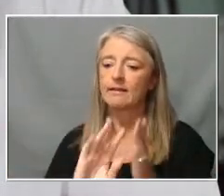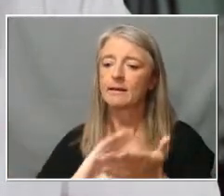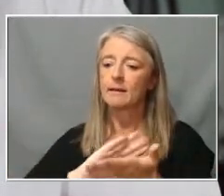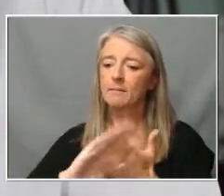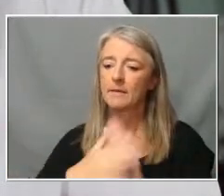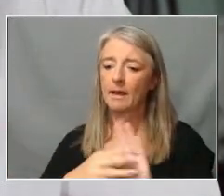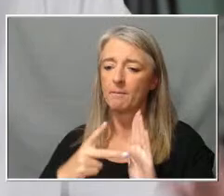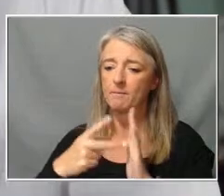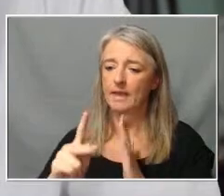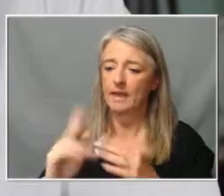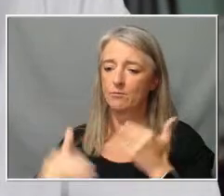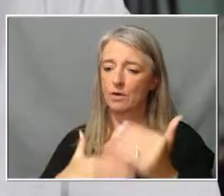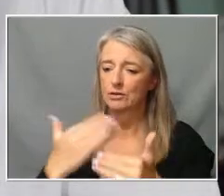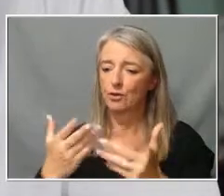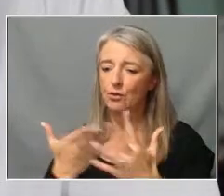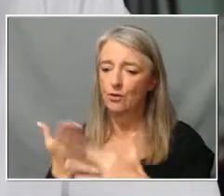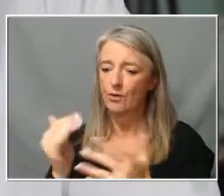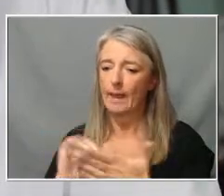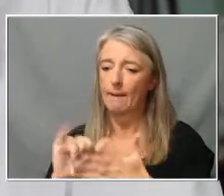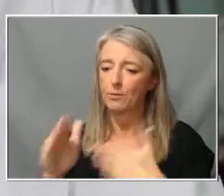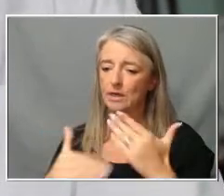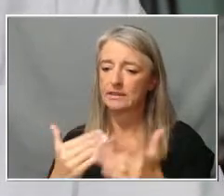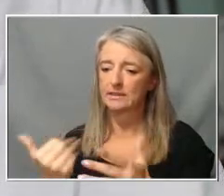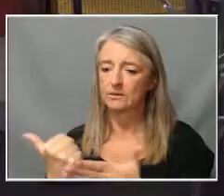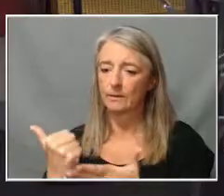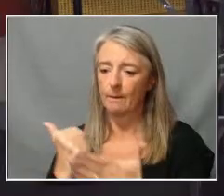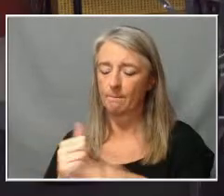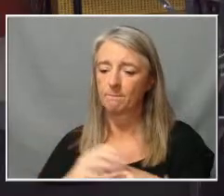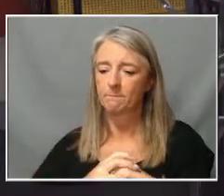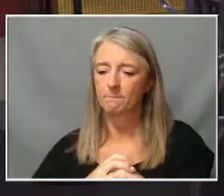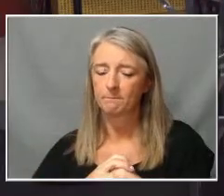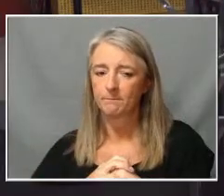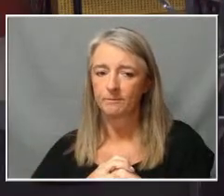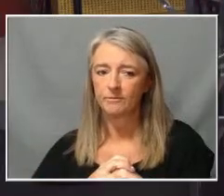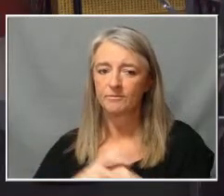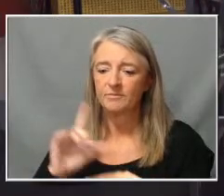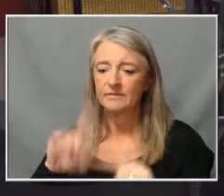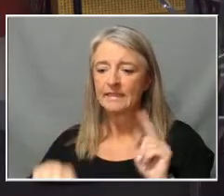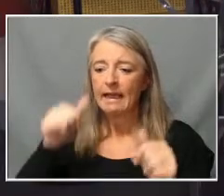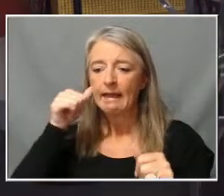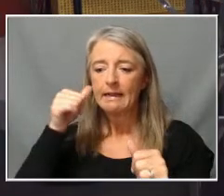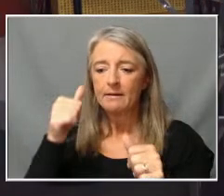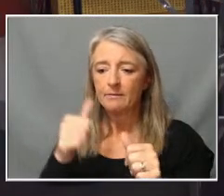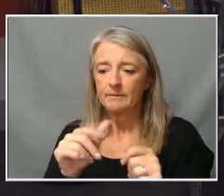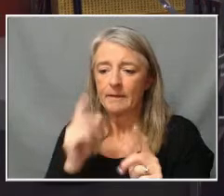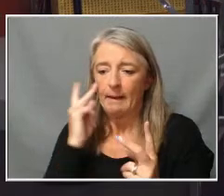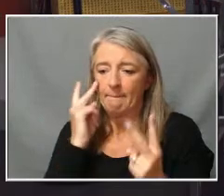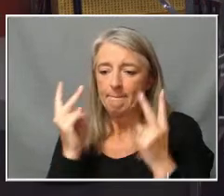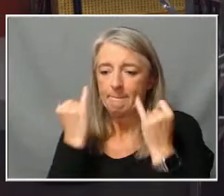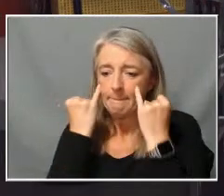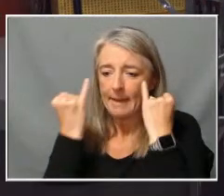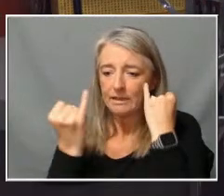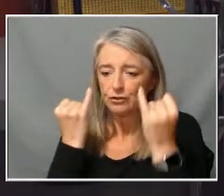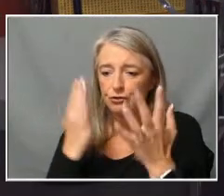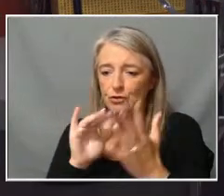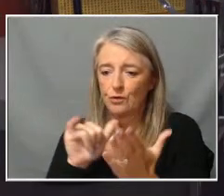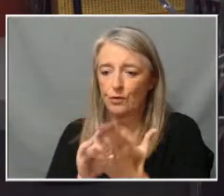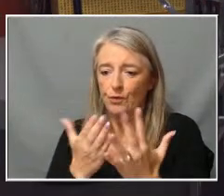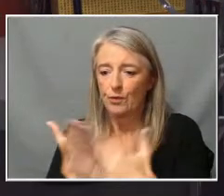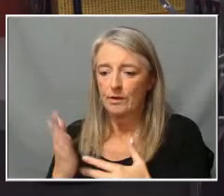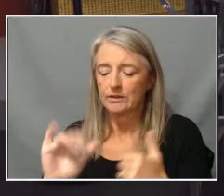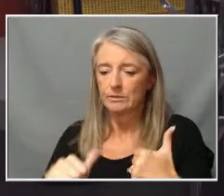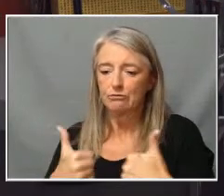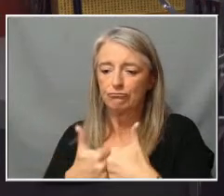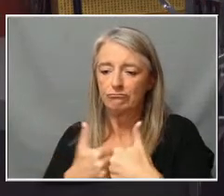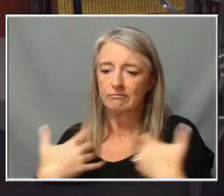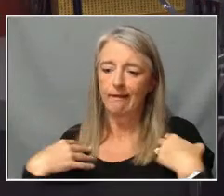to the prosthetists that we work with to help them. Fantastic. And I can't imagine going through that and then having to, have so many challenges with your health